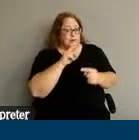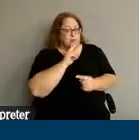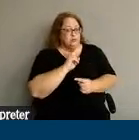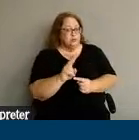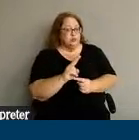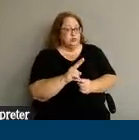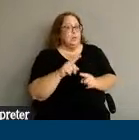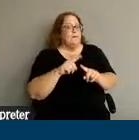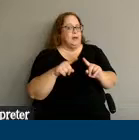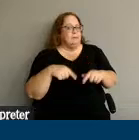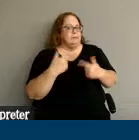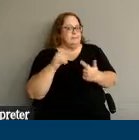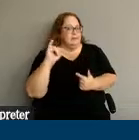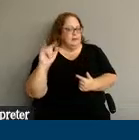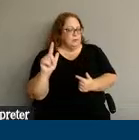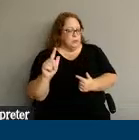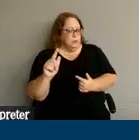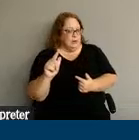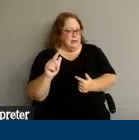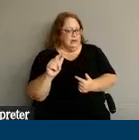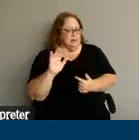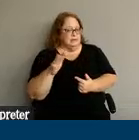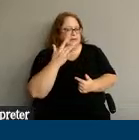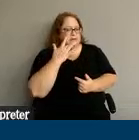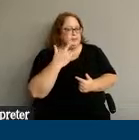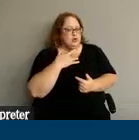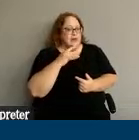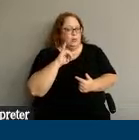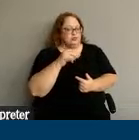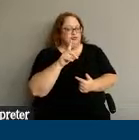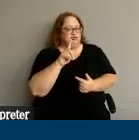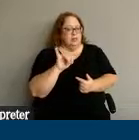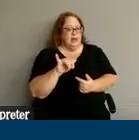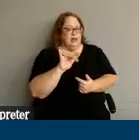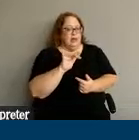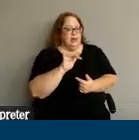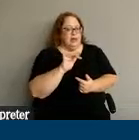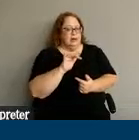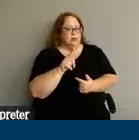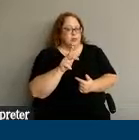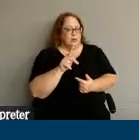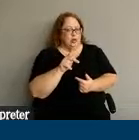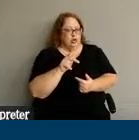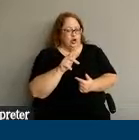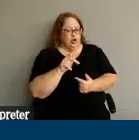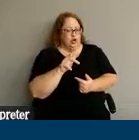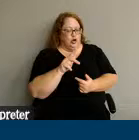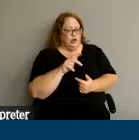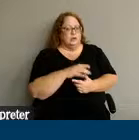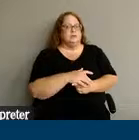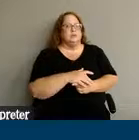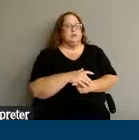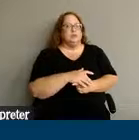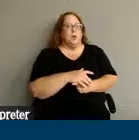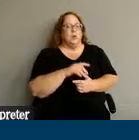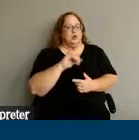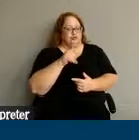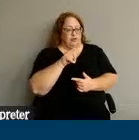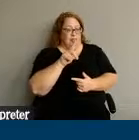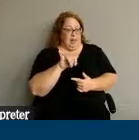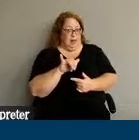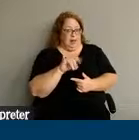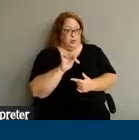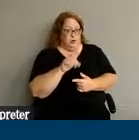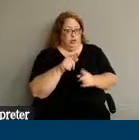in Illinois, and his birthday was July 23rd, so July 23rd, school started